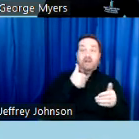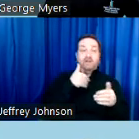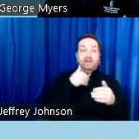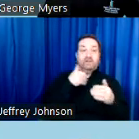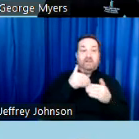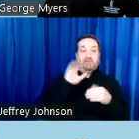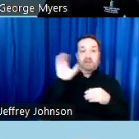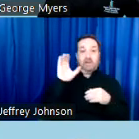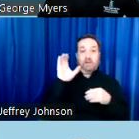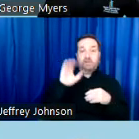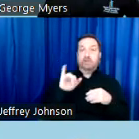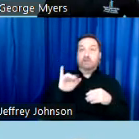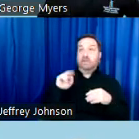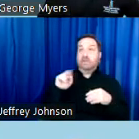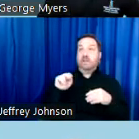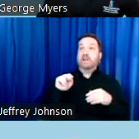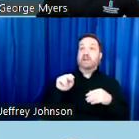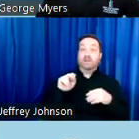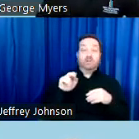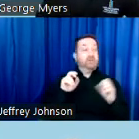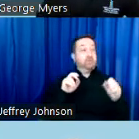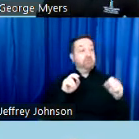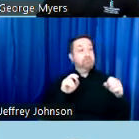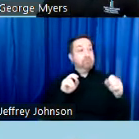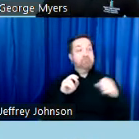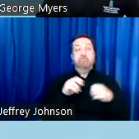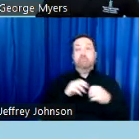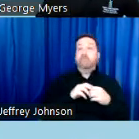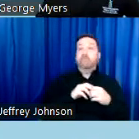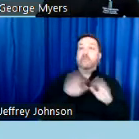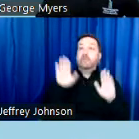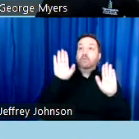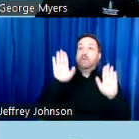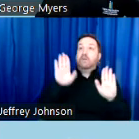or Cincinnati. Yeah. All right, great.